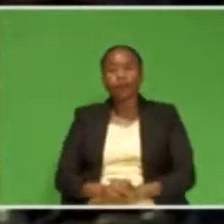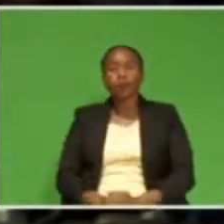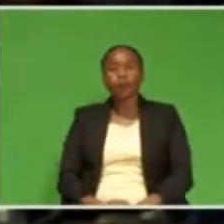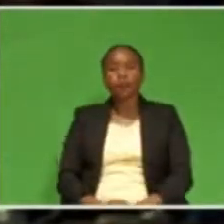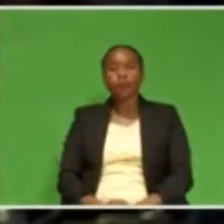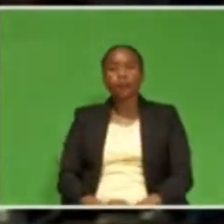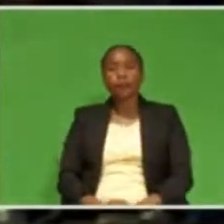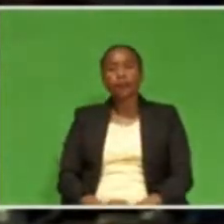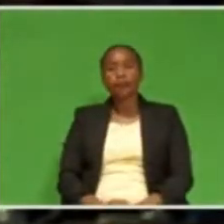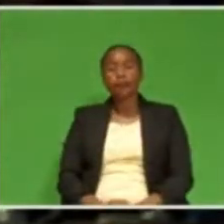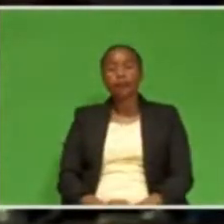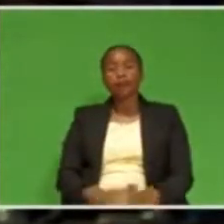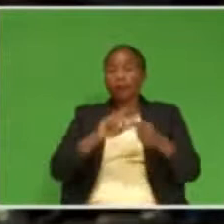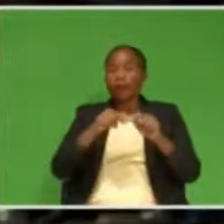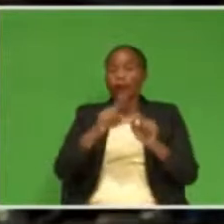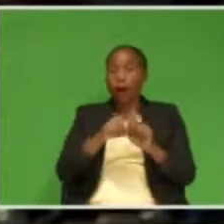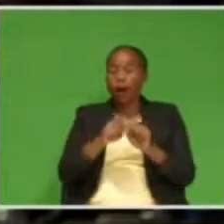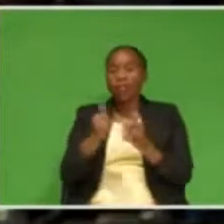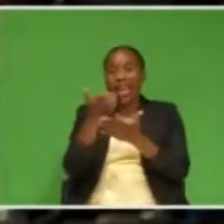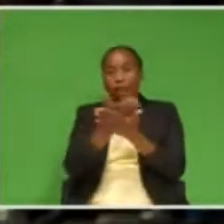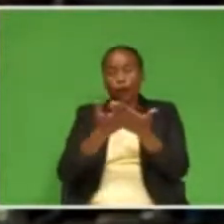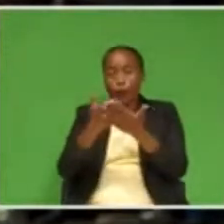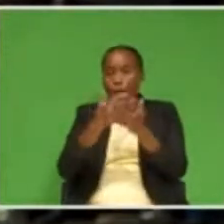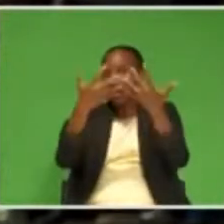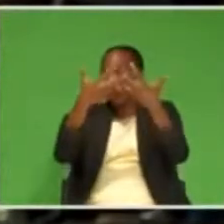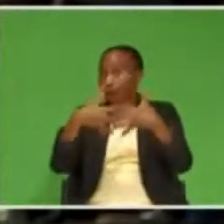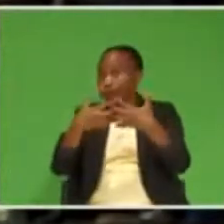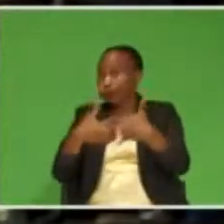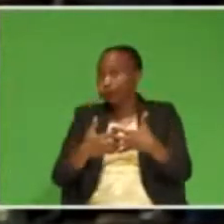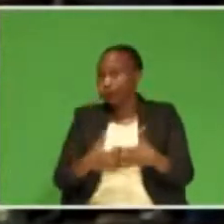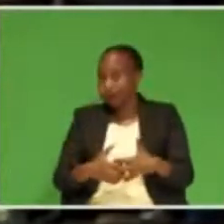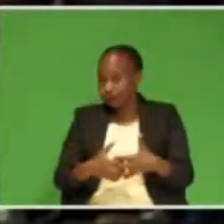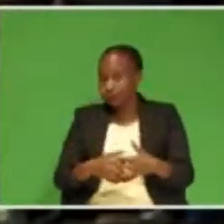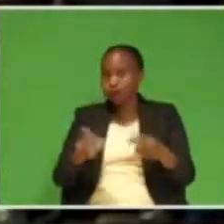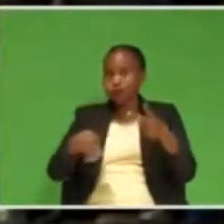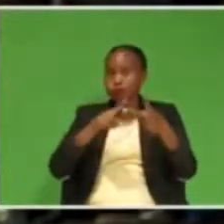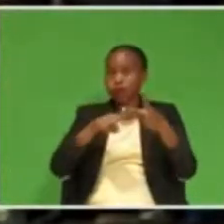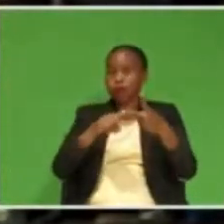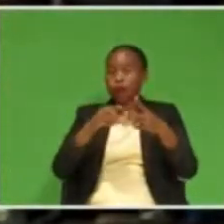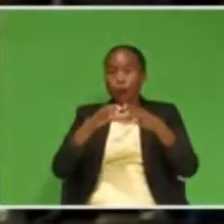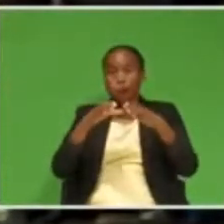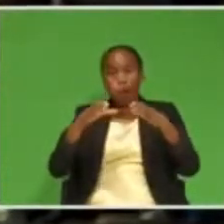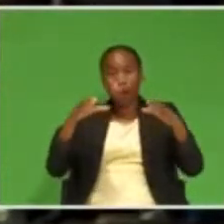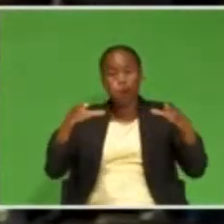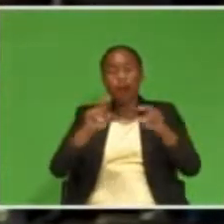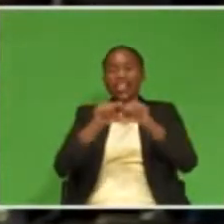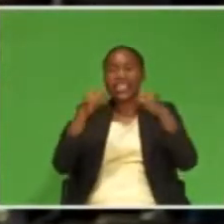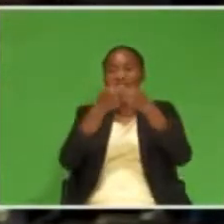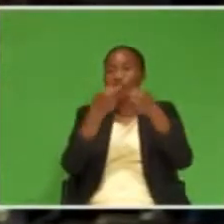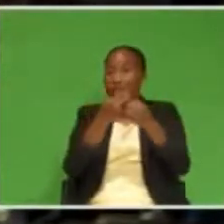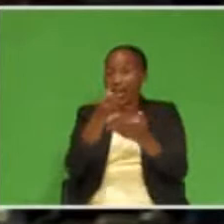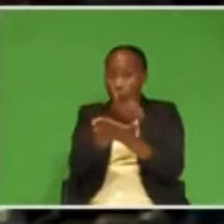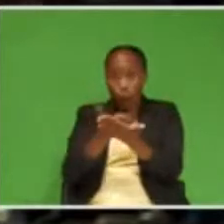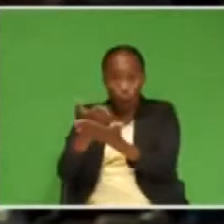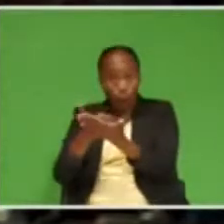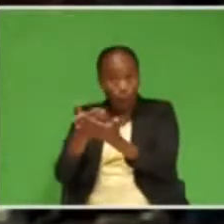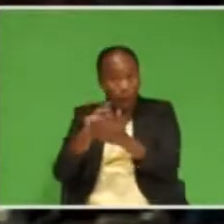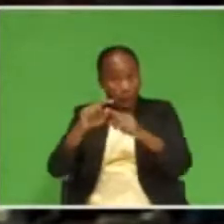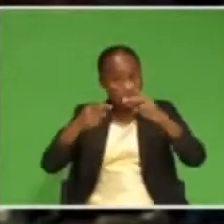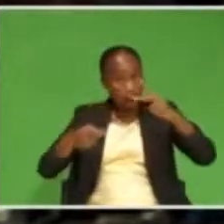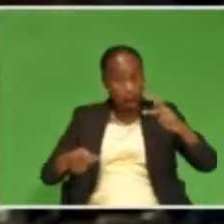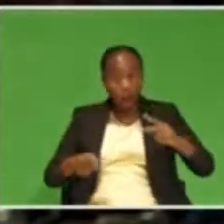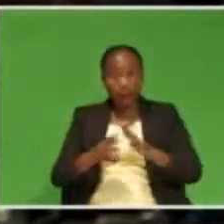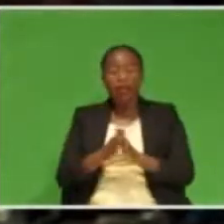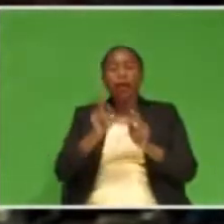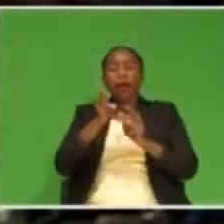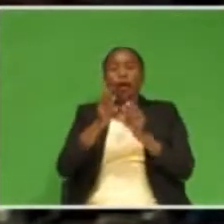with regard to economic integration, with regard to growing national economies, and will open